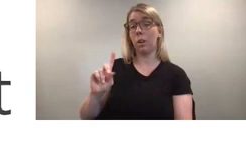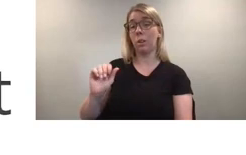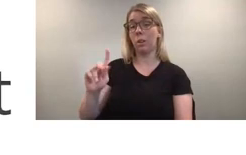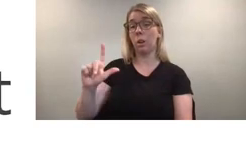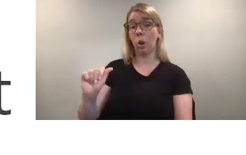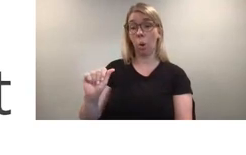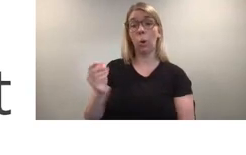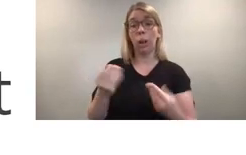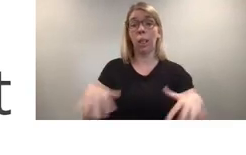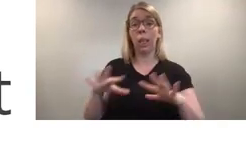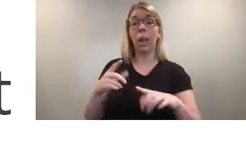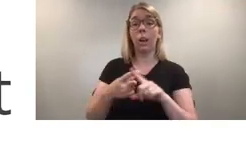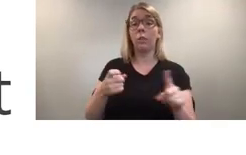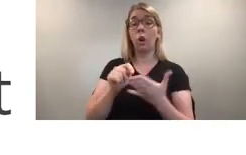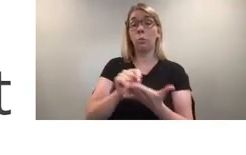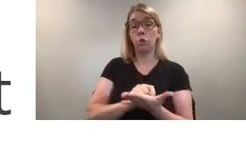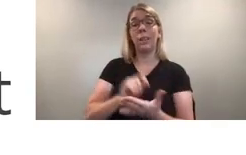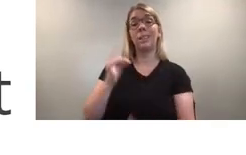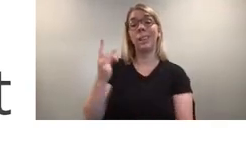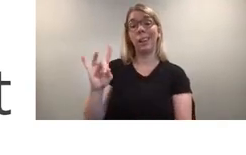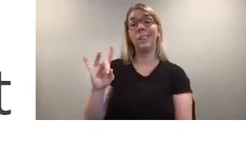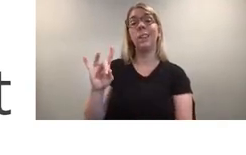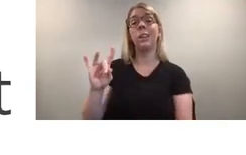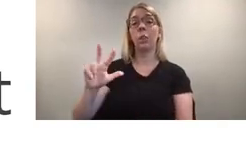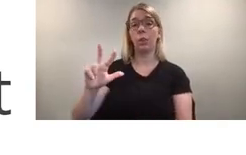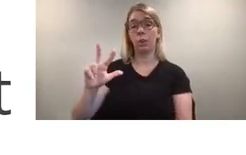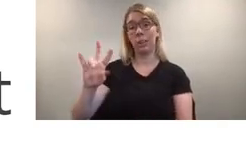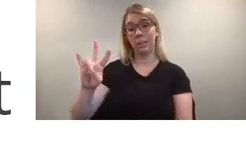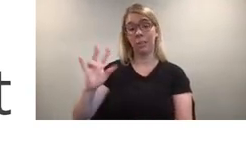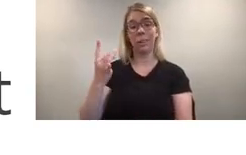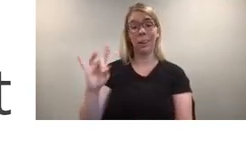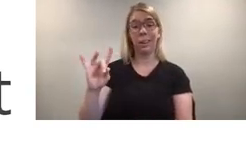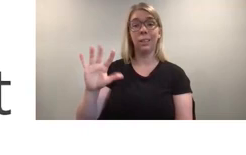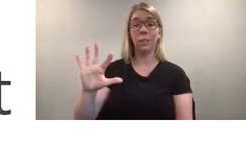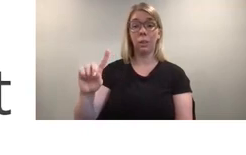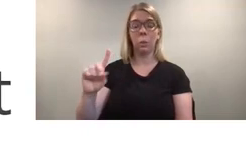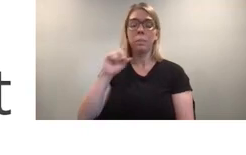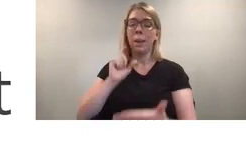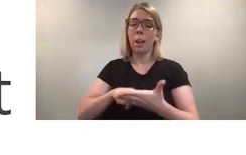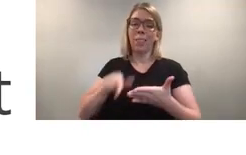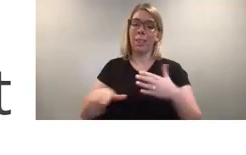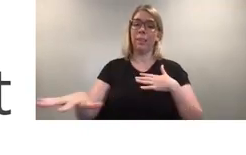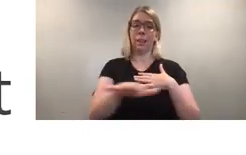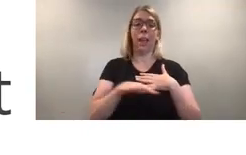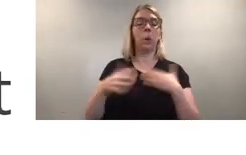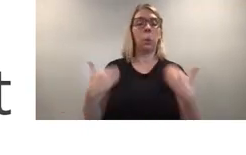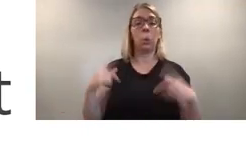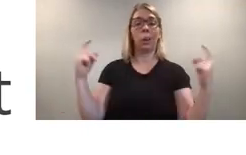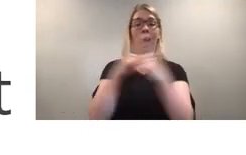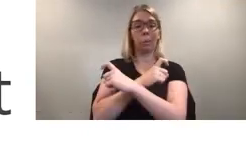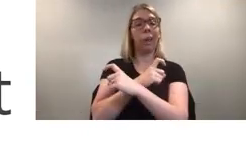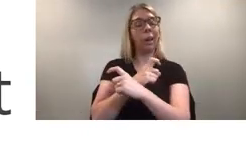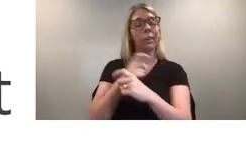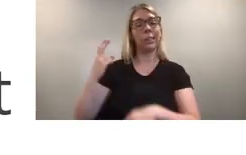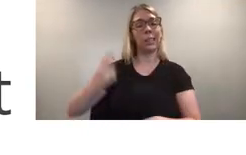of 1837 and 1851. We acknowledge this place has a complex and layered history. This land acknowledgement is